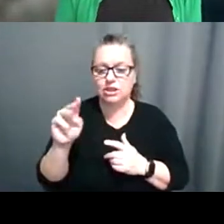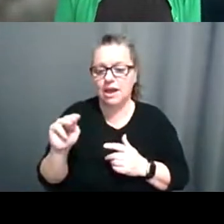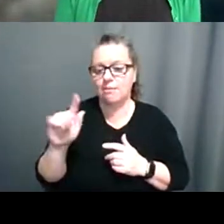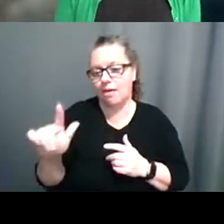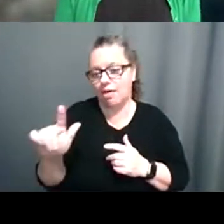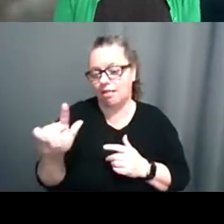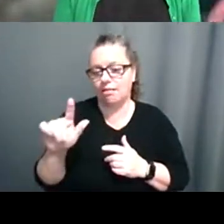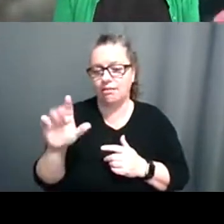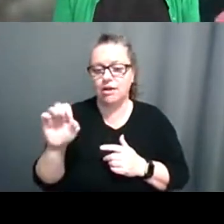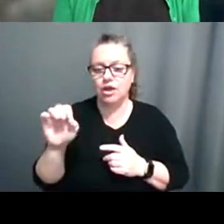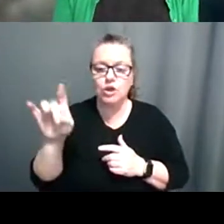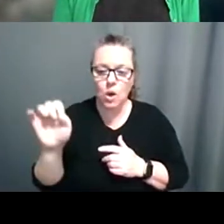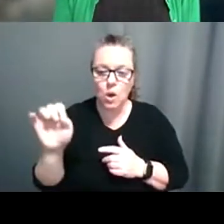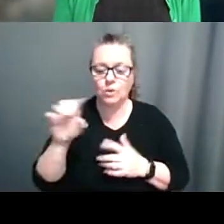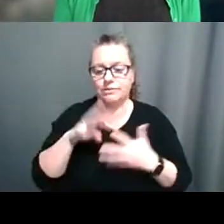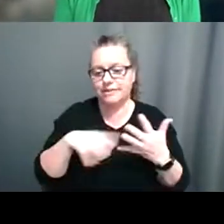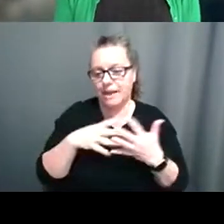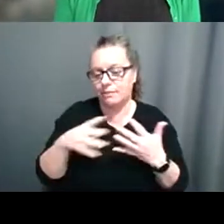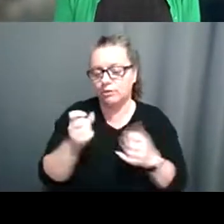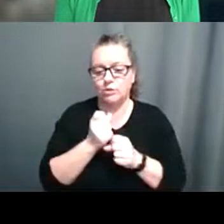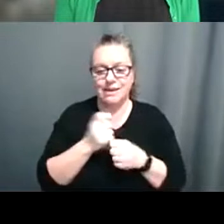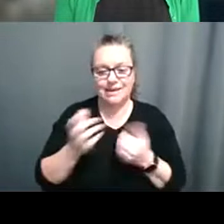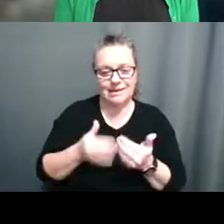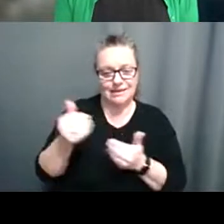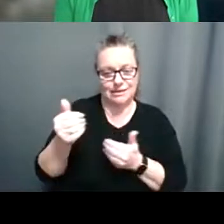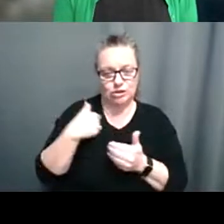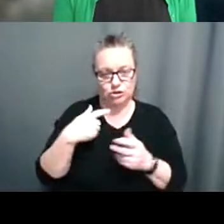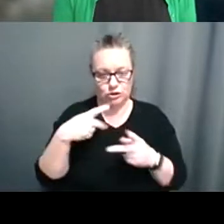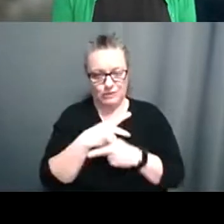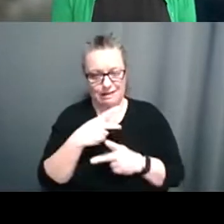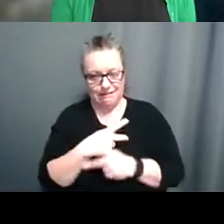tables to make it easier to navigate.